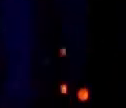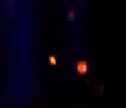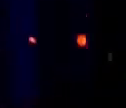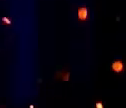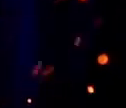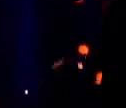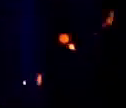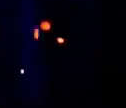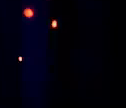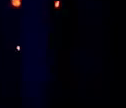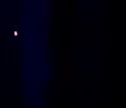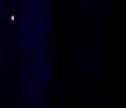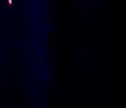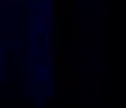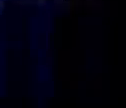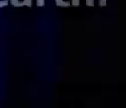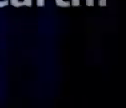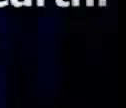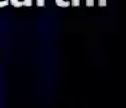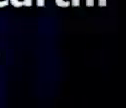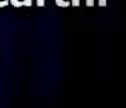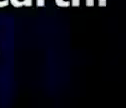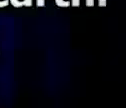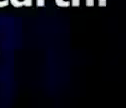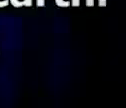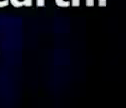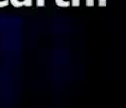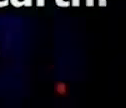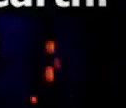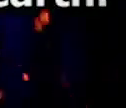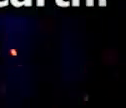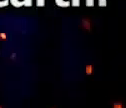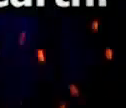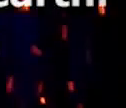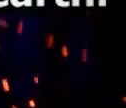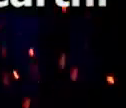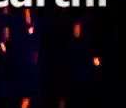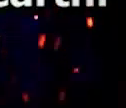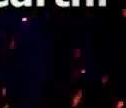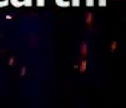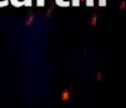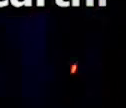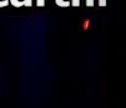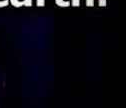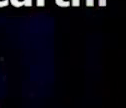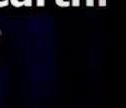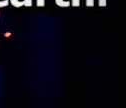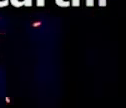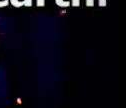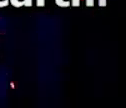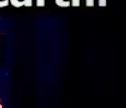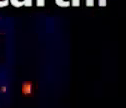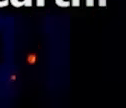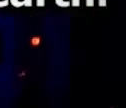her adulteries, and the name written on her forehead was Babylon the Great, the mother of